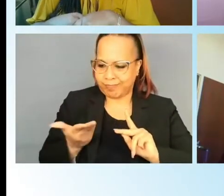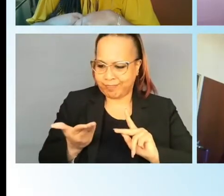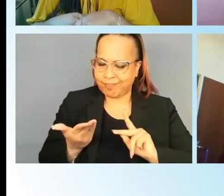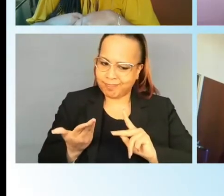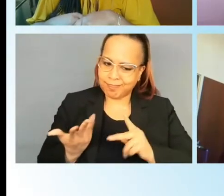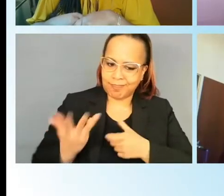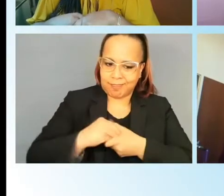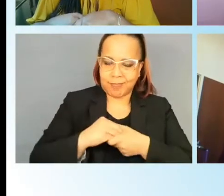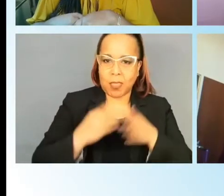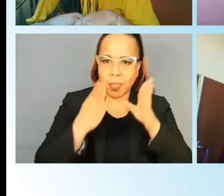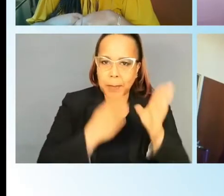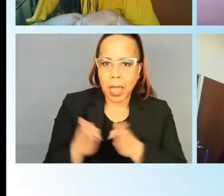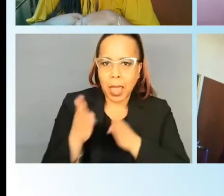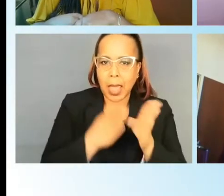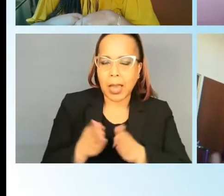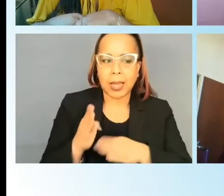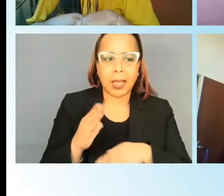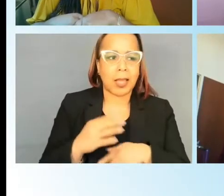of the planning